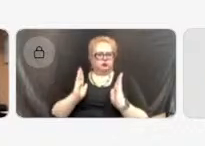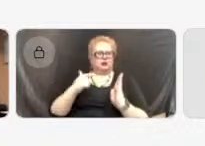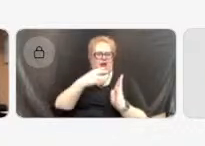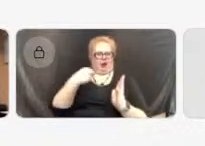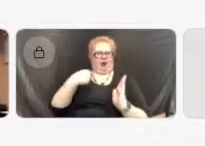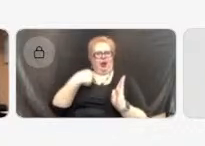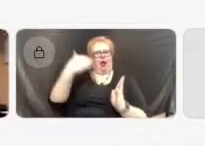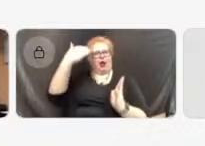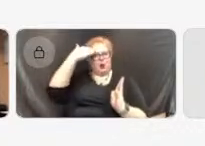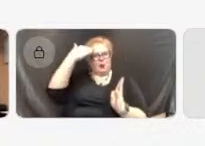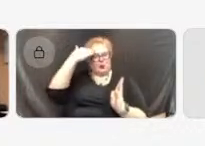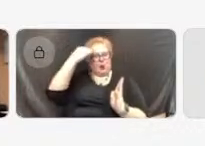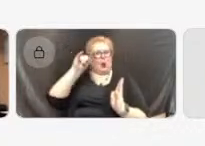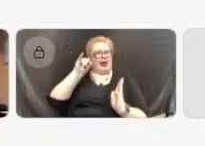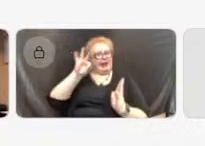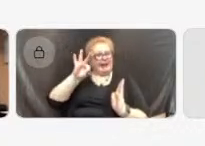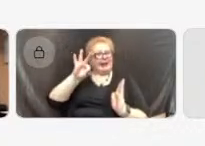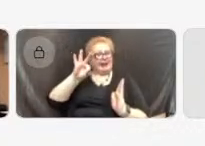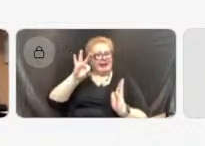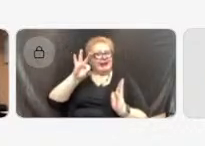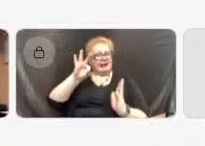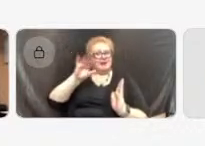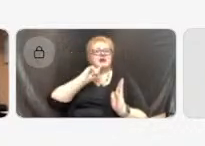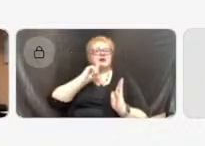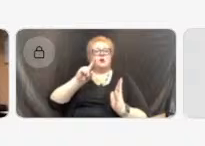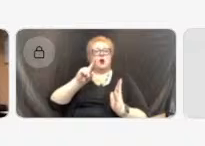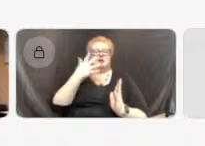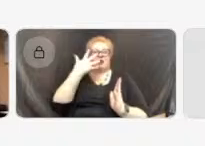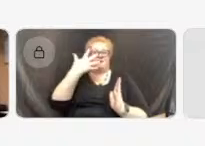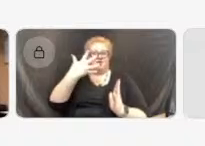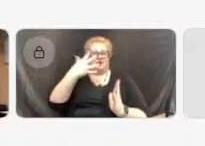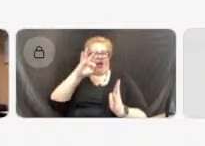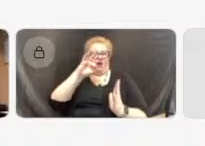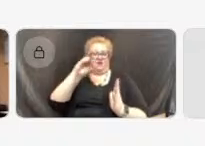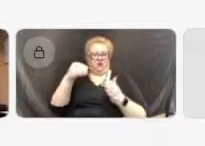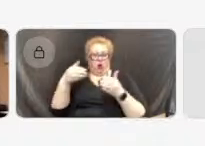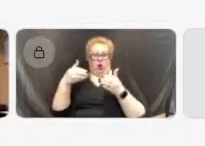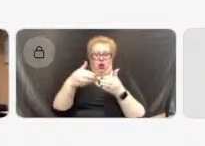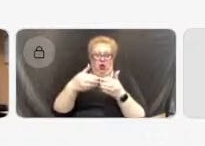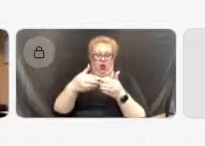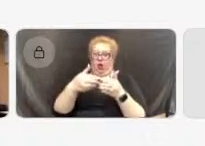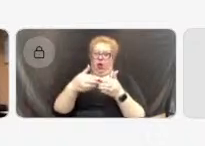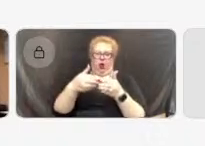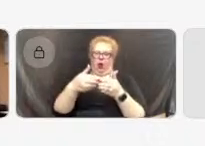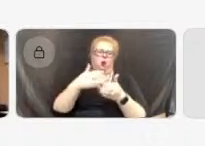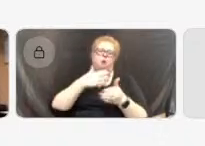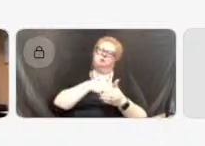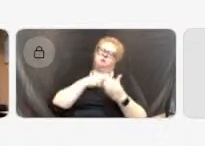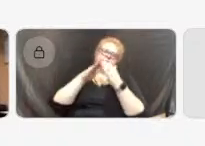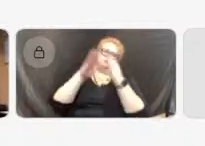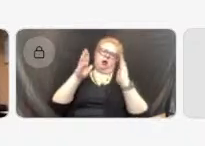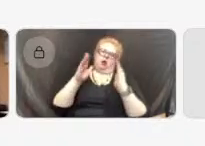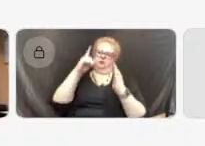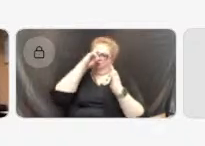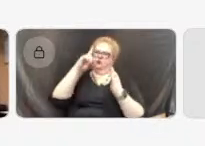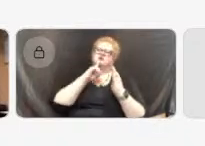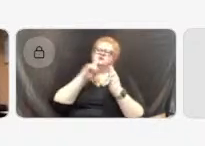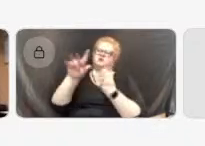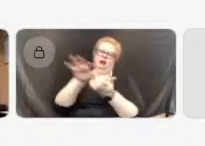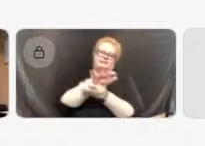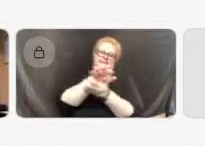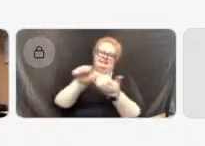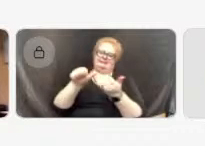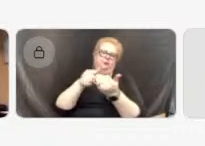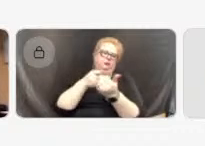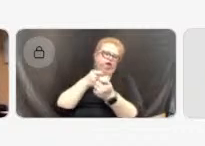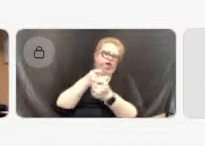know if it had been at that 5-foot limit, my house would have been damaged much more than it